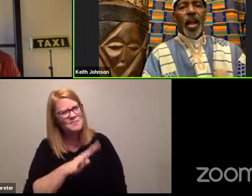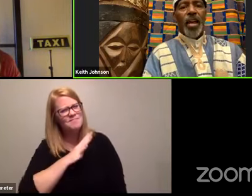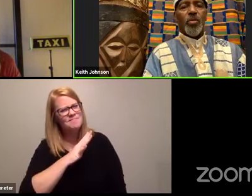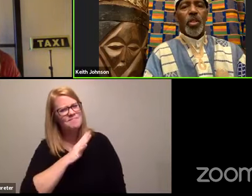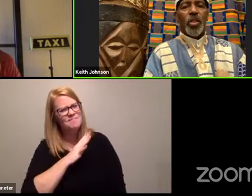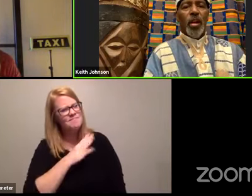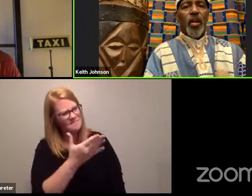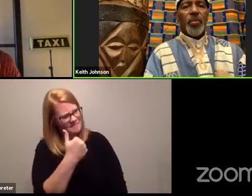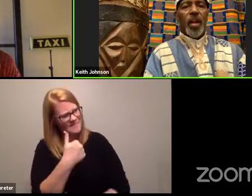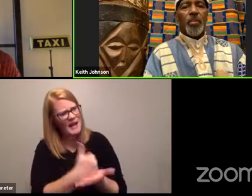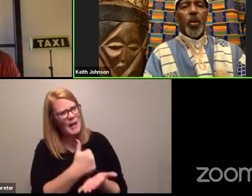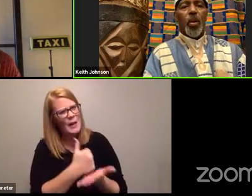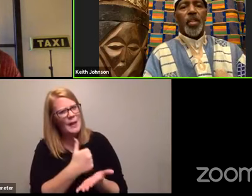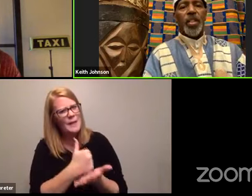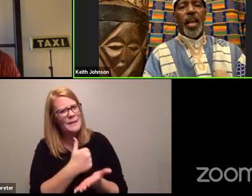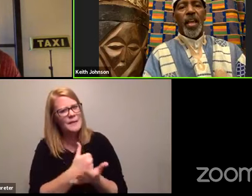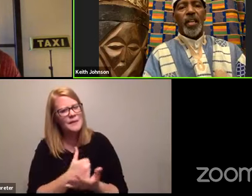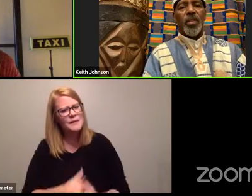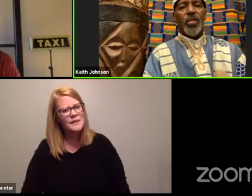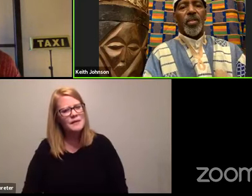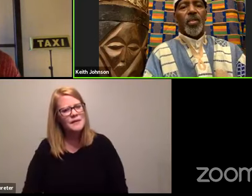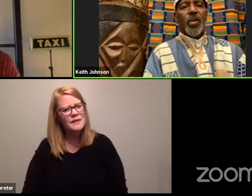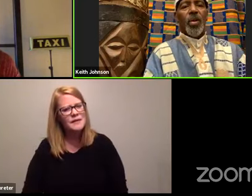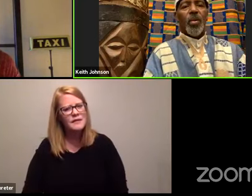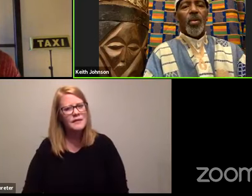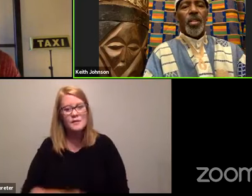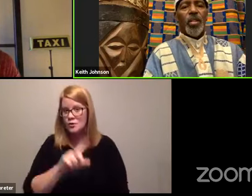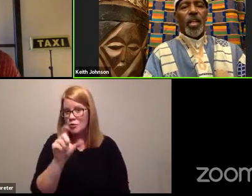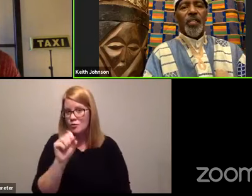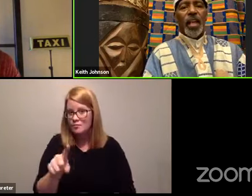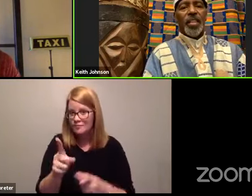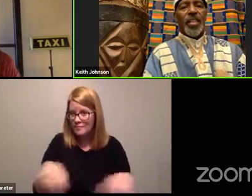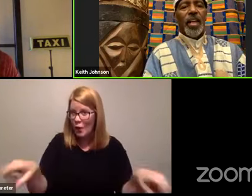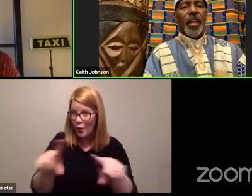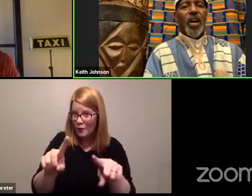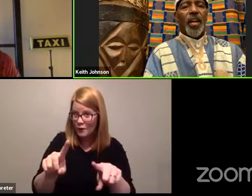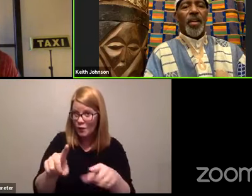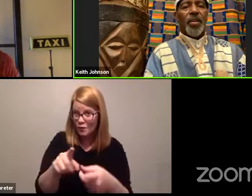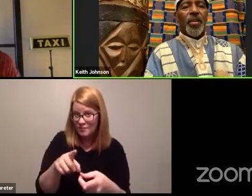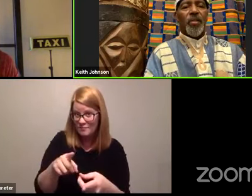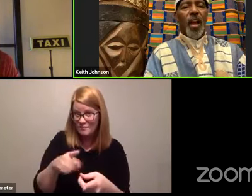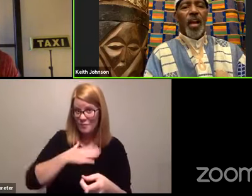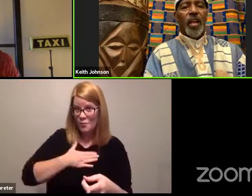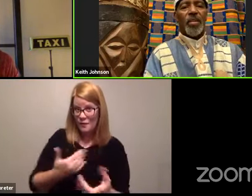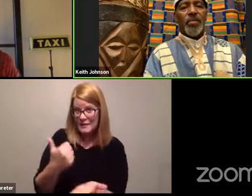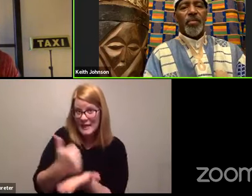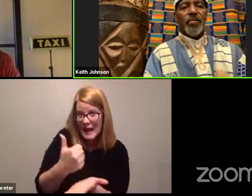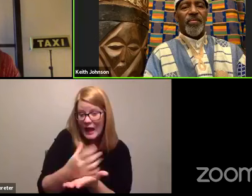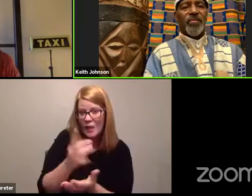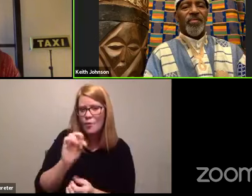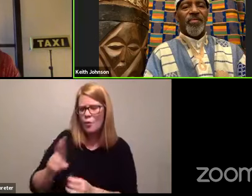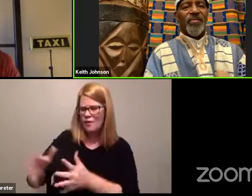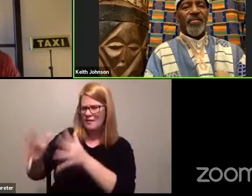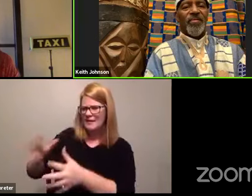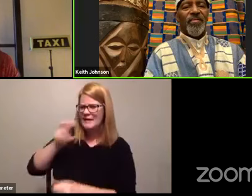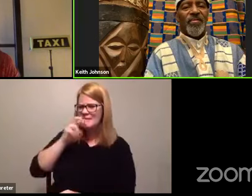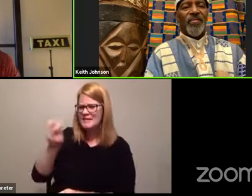it, you guys? Would you help that poor snake? Or would you leave that snake caught under the rock?